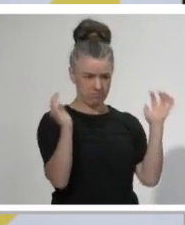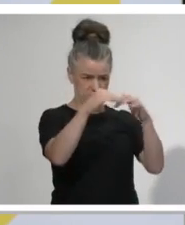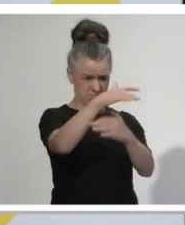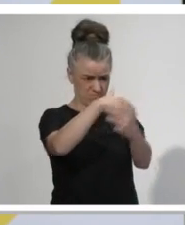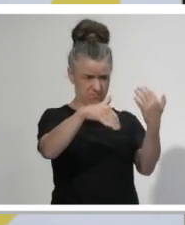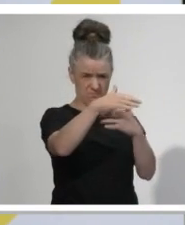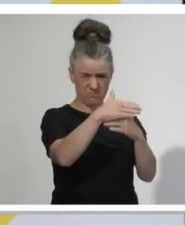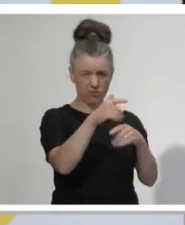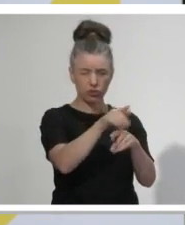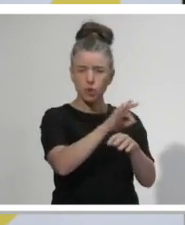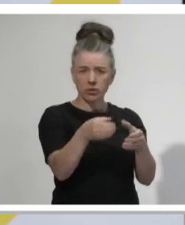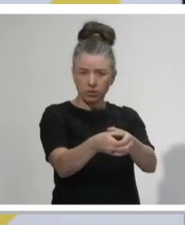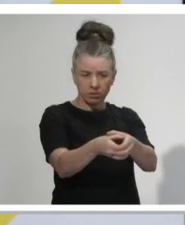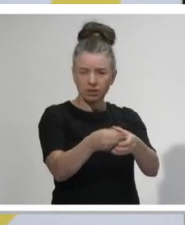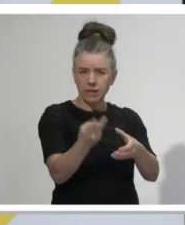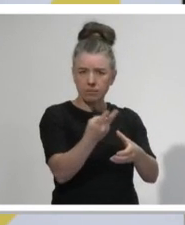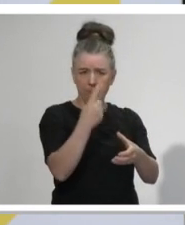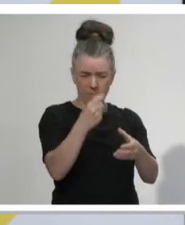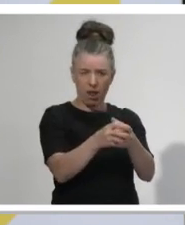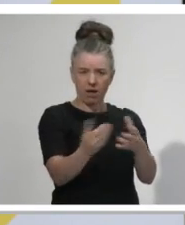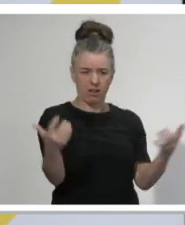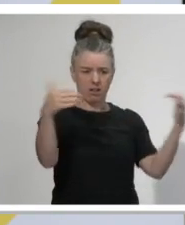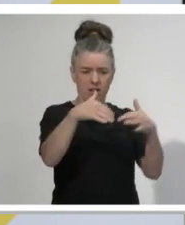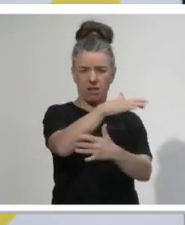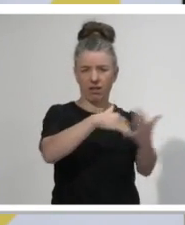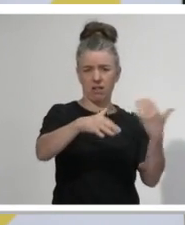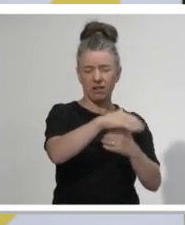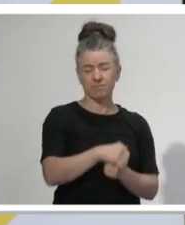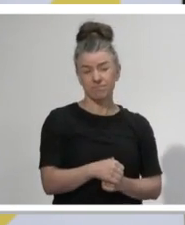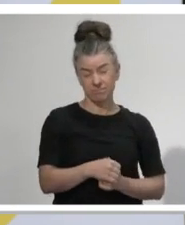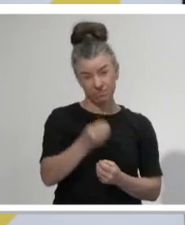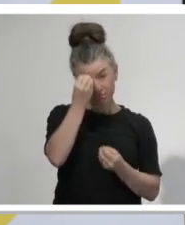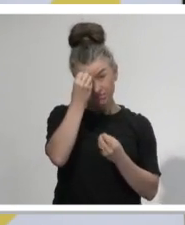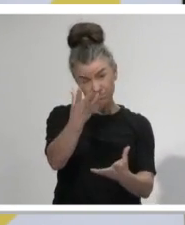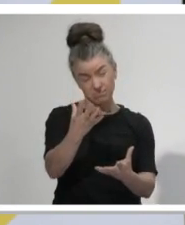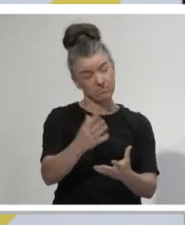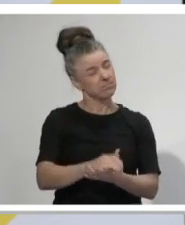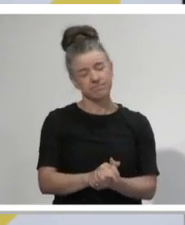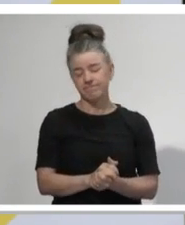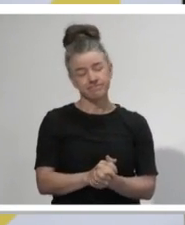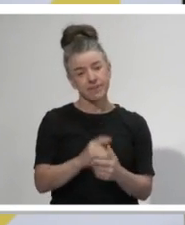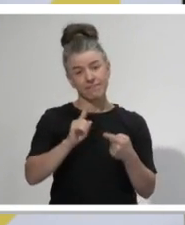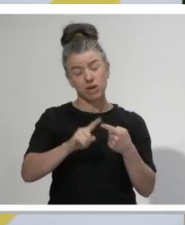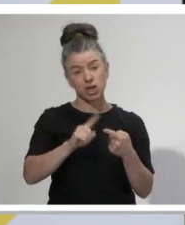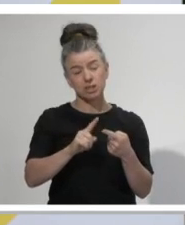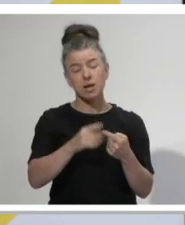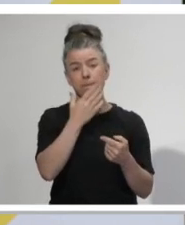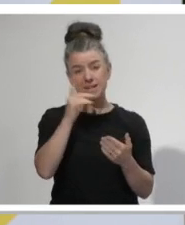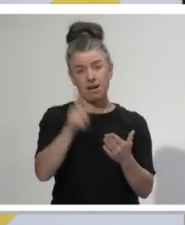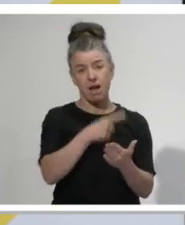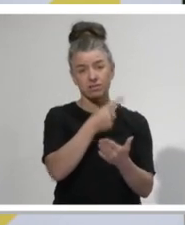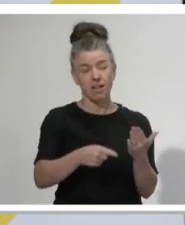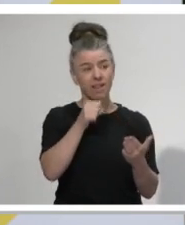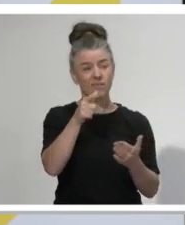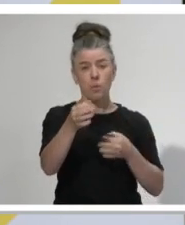beyond that person's bubble. I have 2 clear messages for anyone considering that. First, cancel your